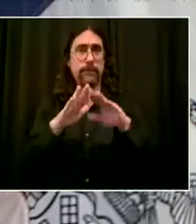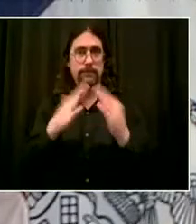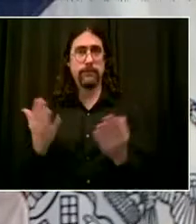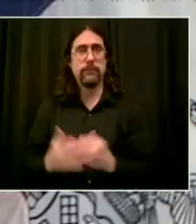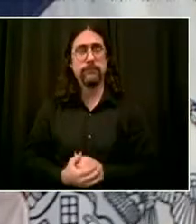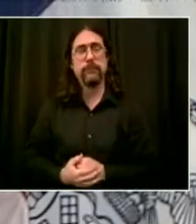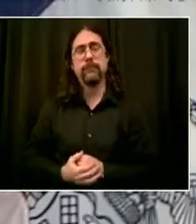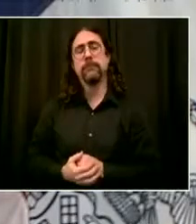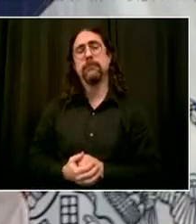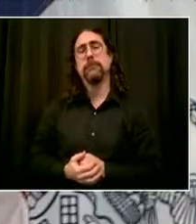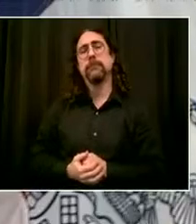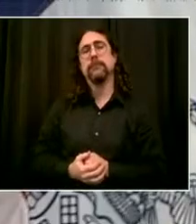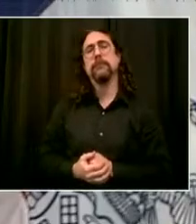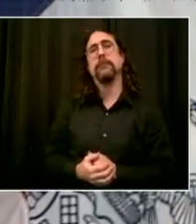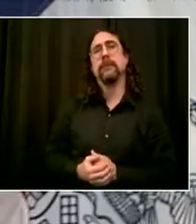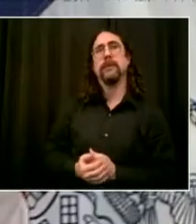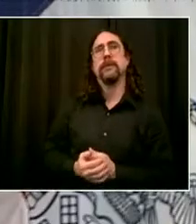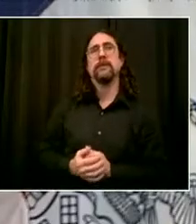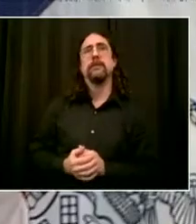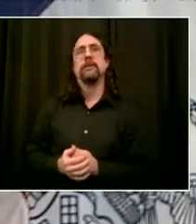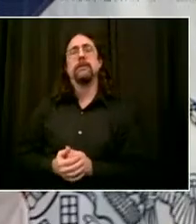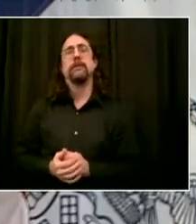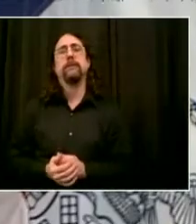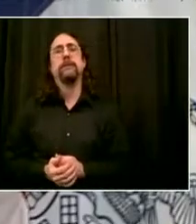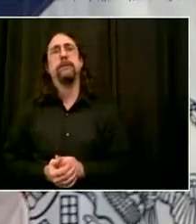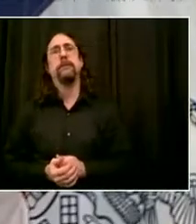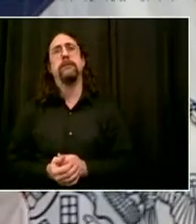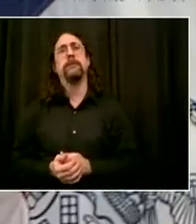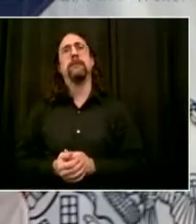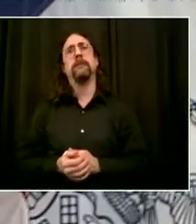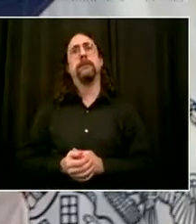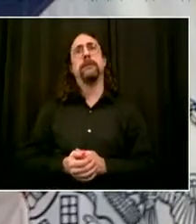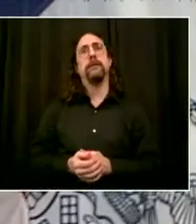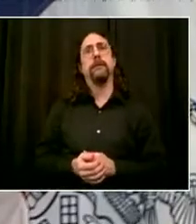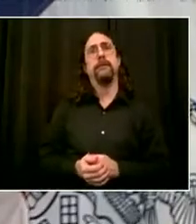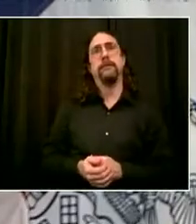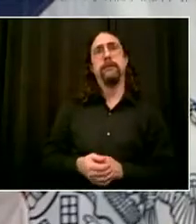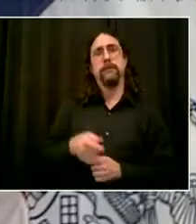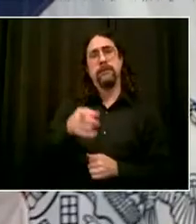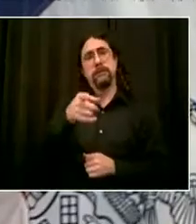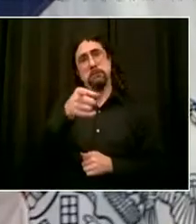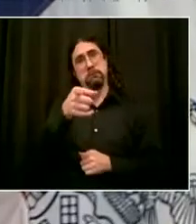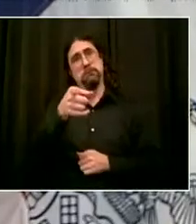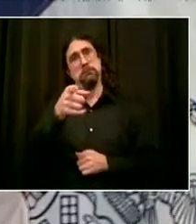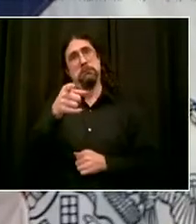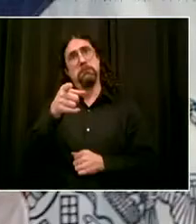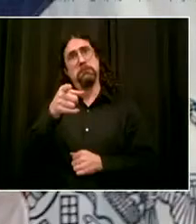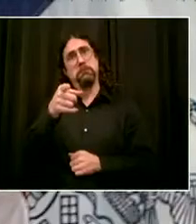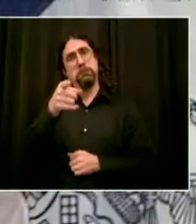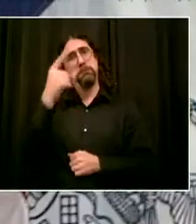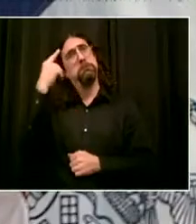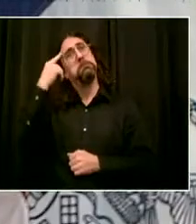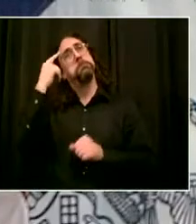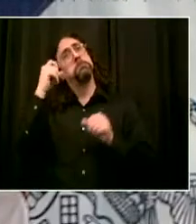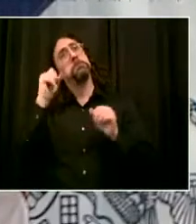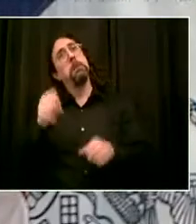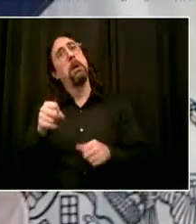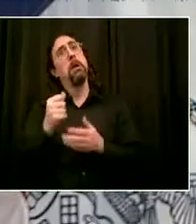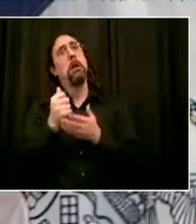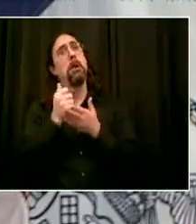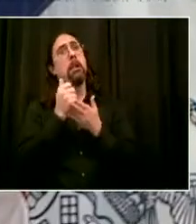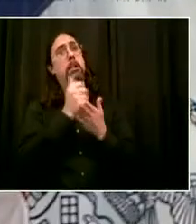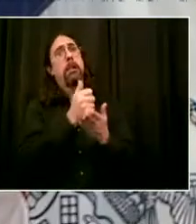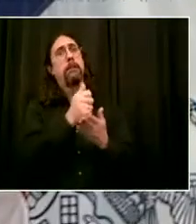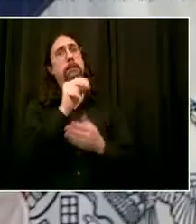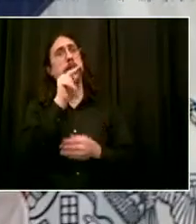back remember you can do something about it I just talked about what parent parents can do everyone can contribute to this city coming back and it